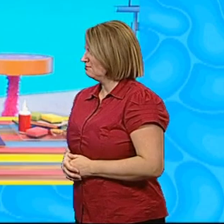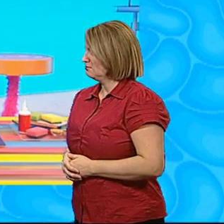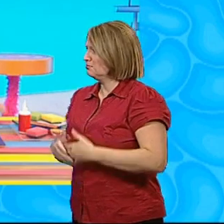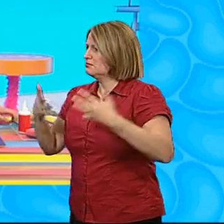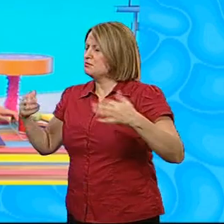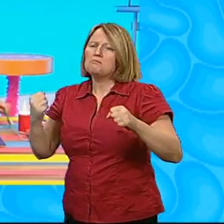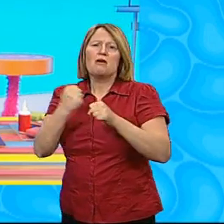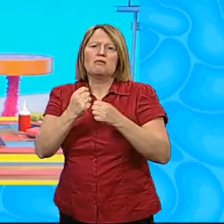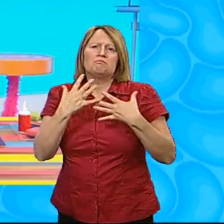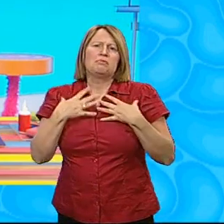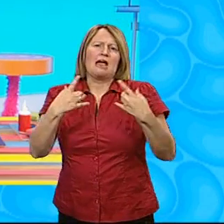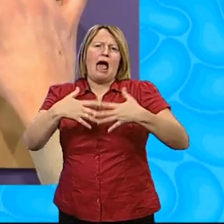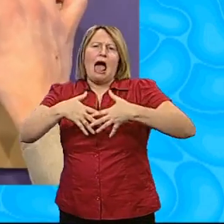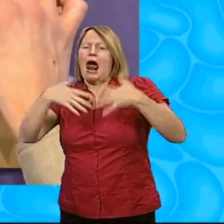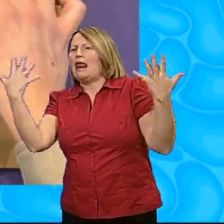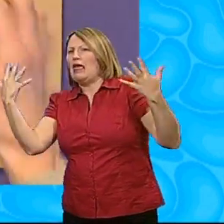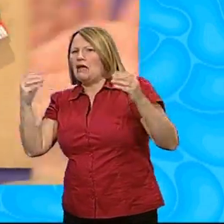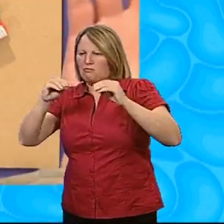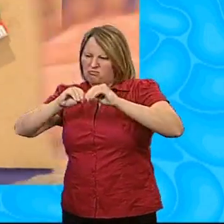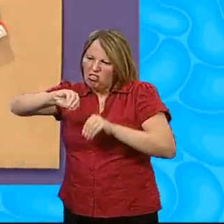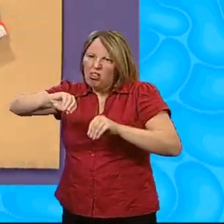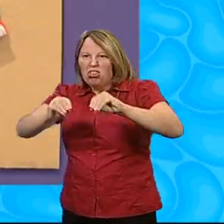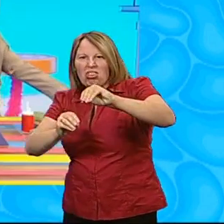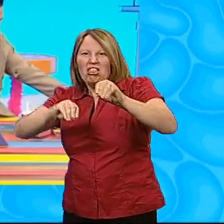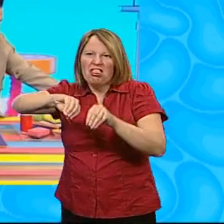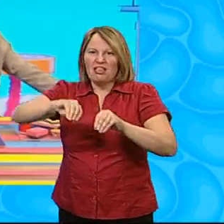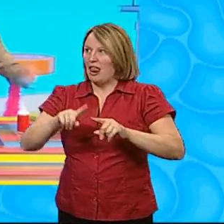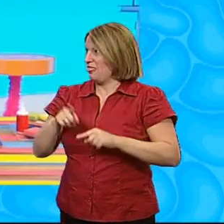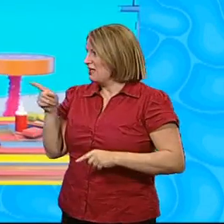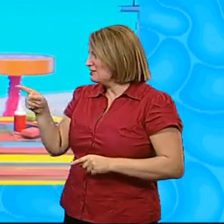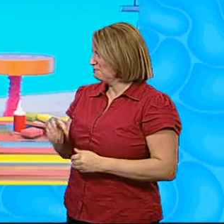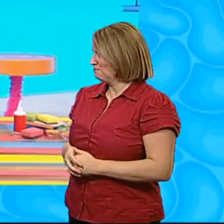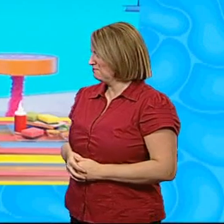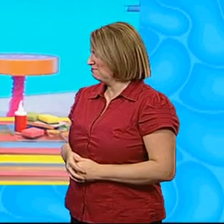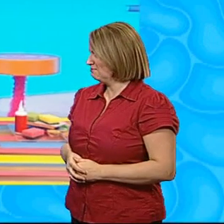Now, you can arrange your bits any way you like. It's up to you.